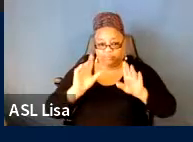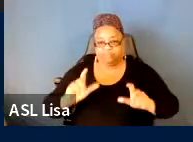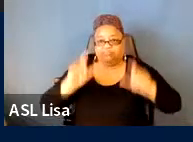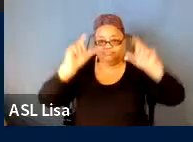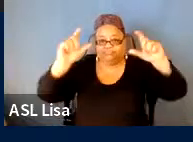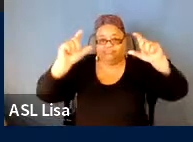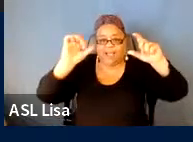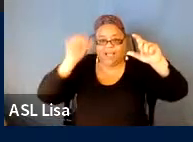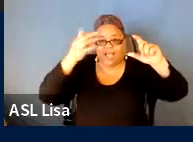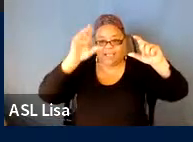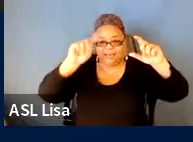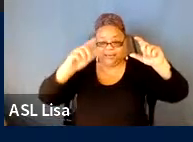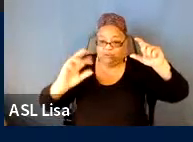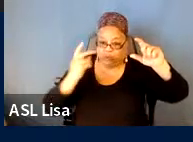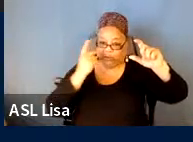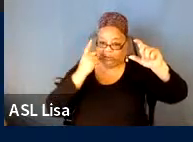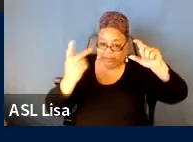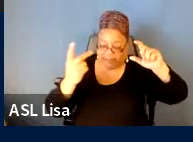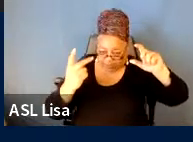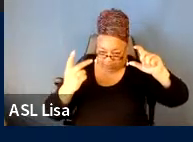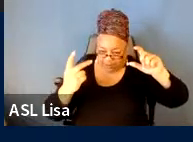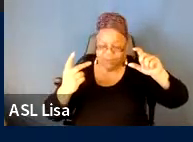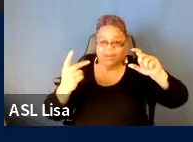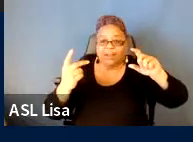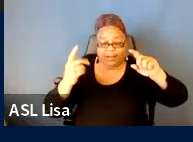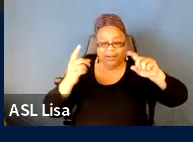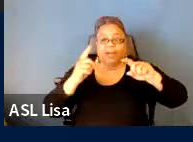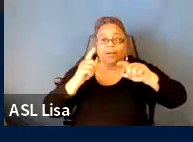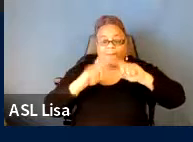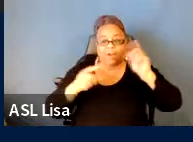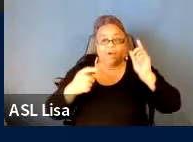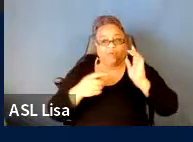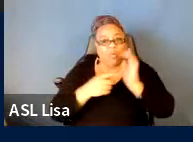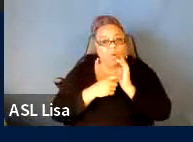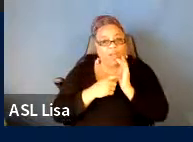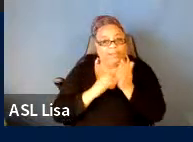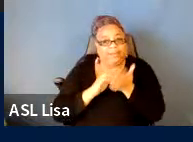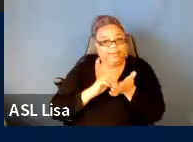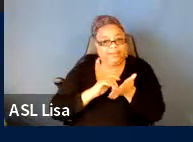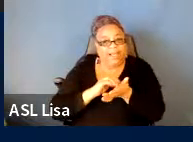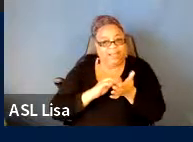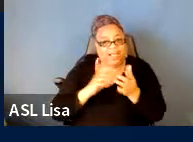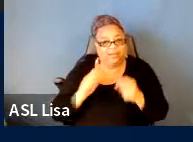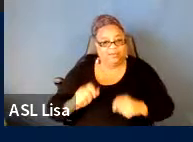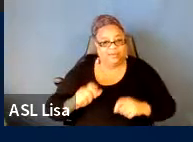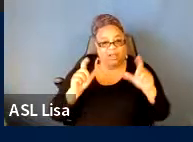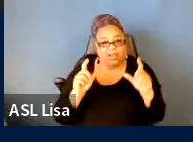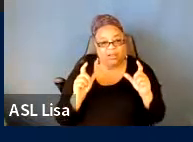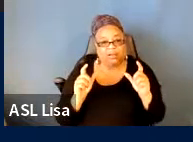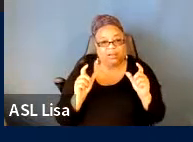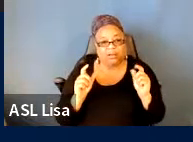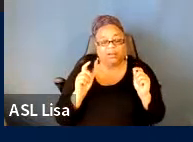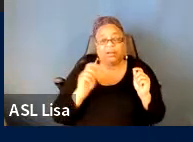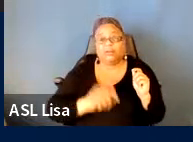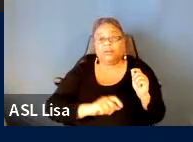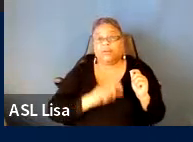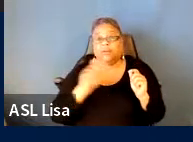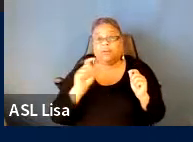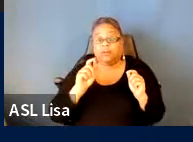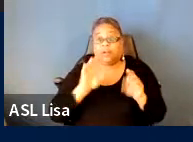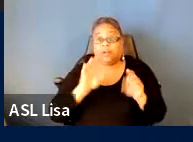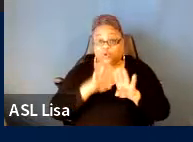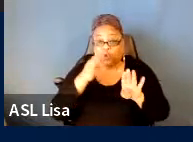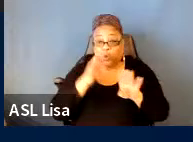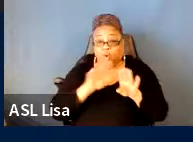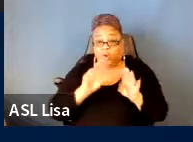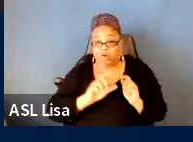However, there's still the requirement for there to be a tactile sign. So there's a small exit tactile sign to the